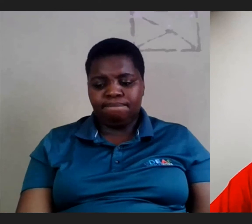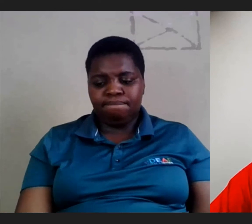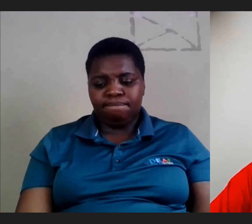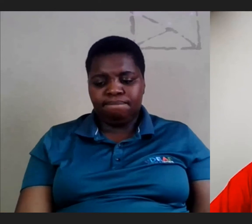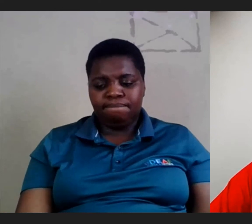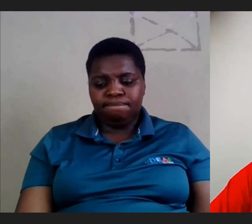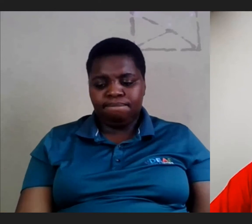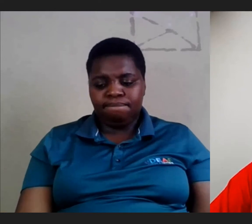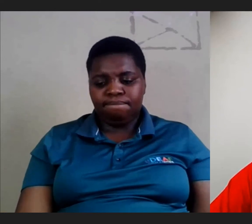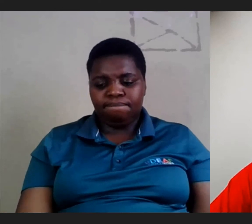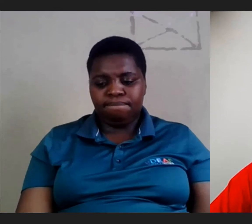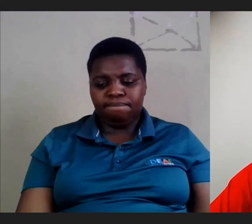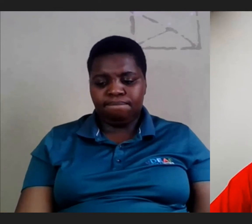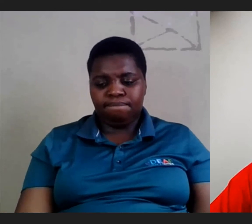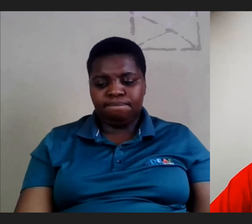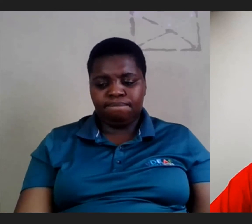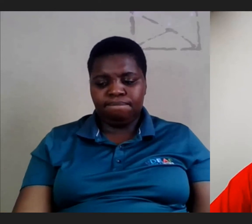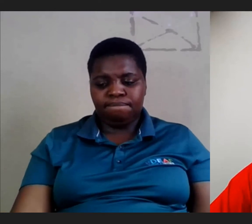Okay.